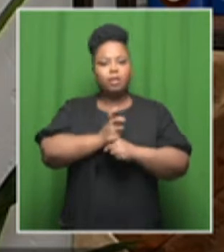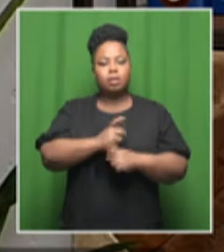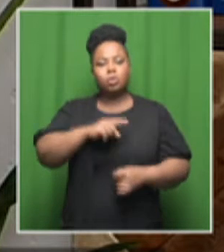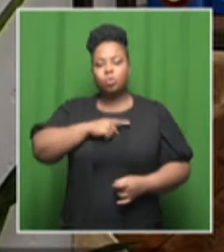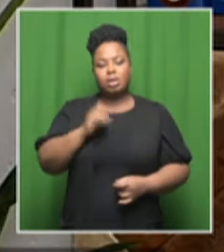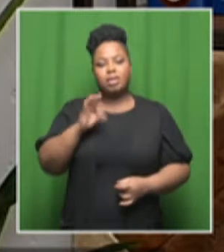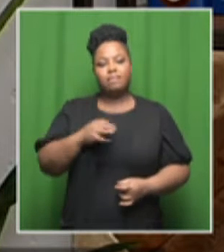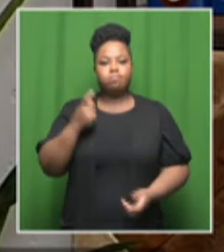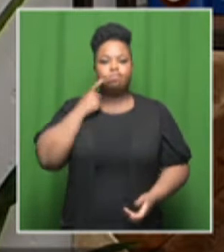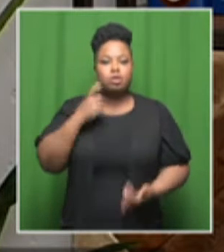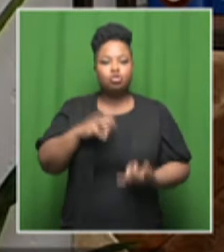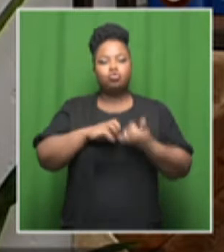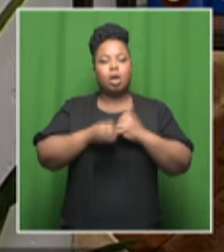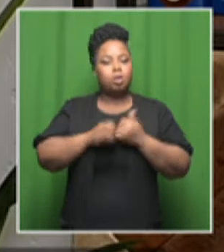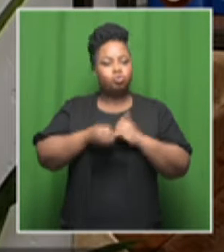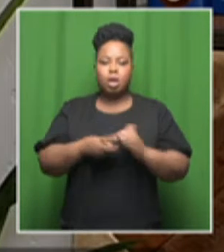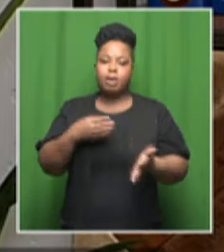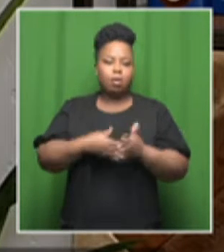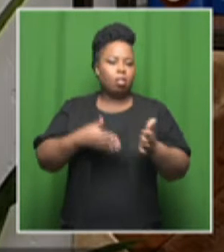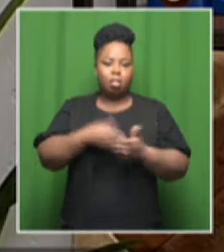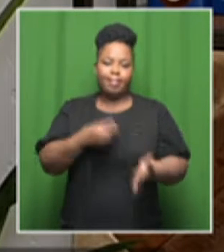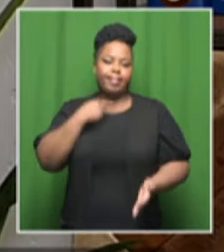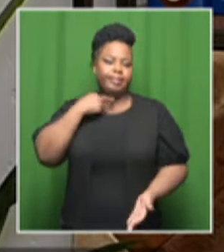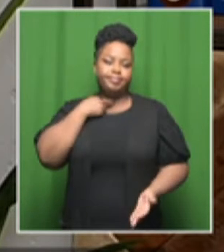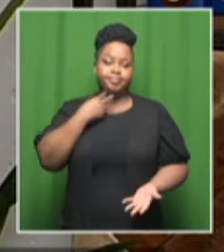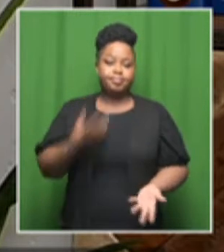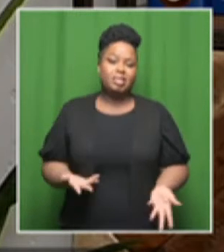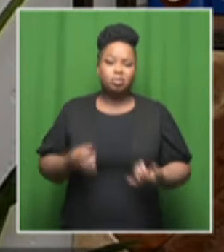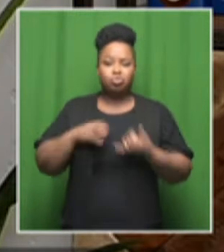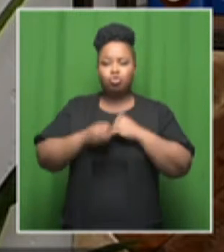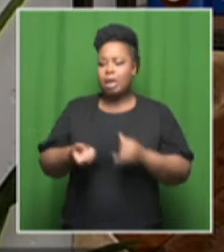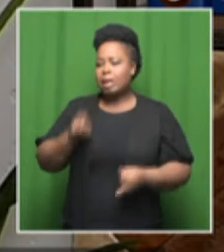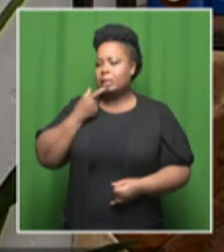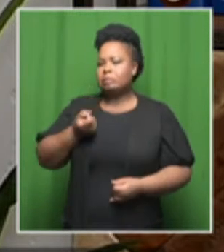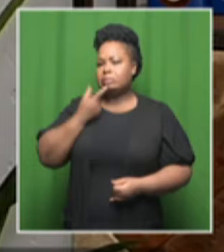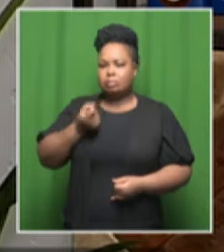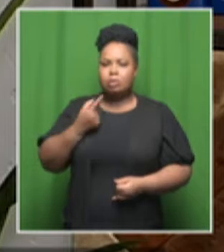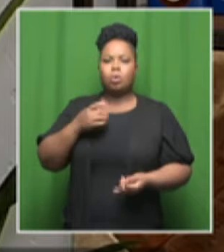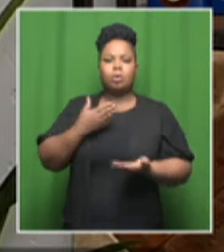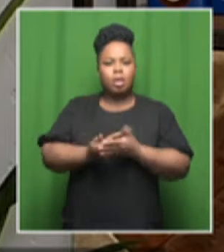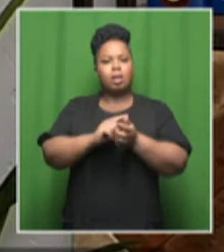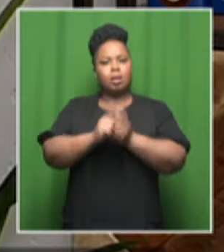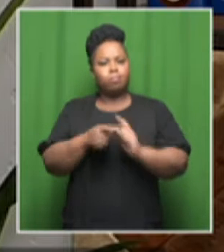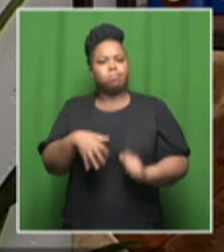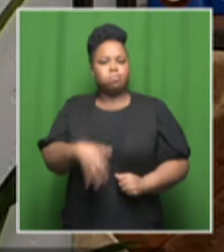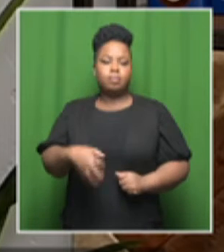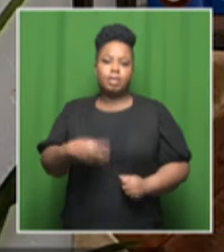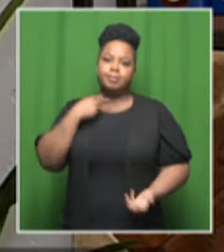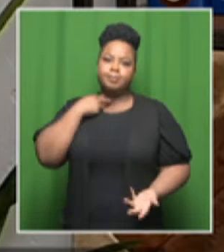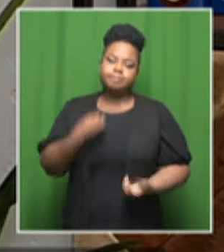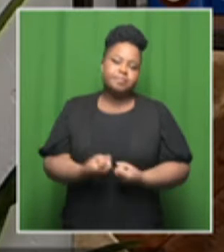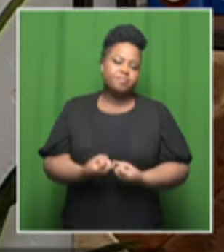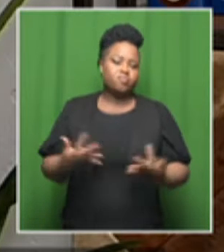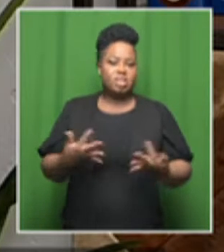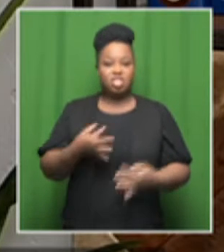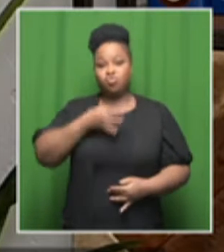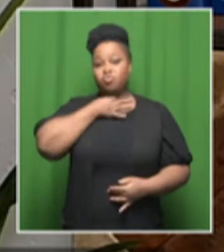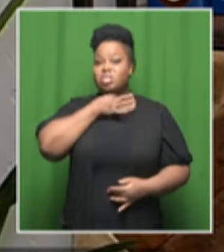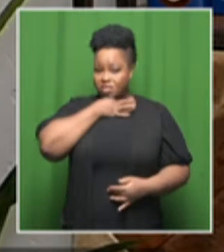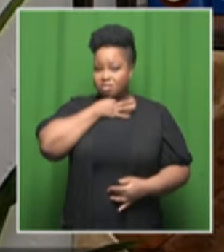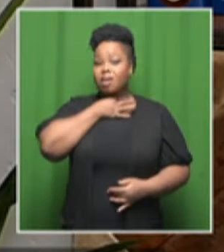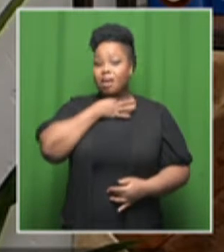and then, of course, are going through all of the fertility treatments. But there is a lot associated with it. Now, there are so many risk